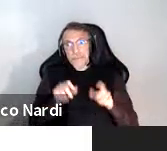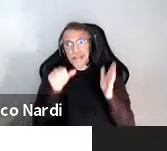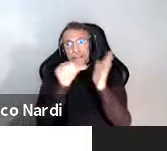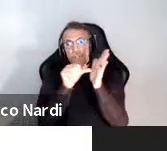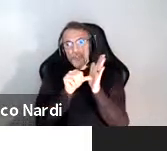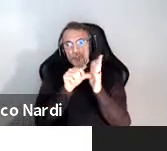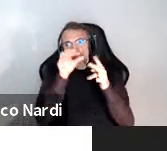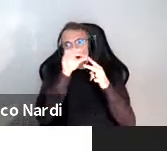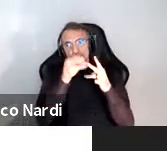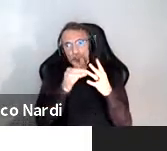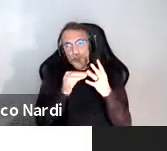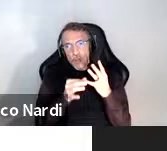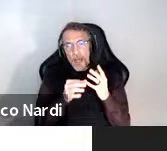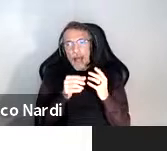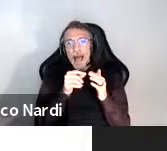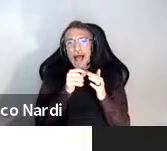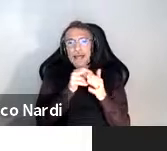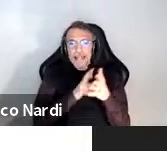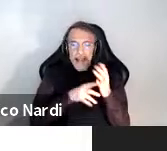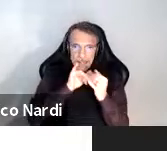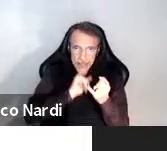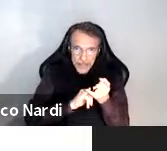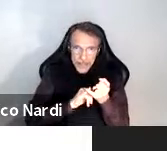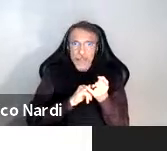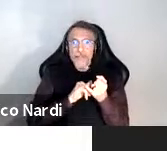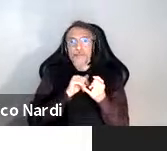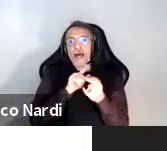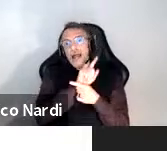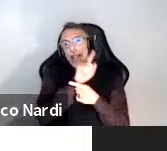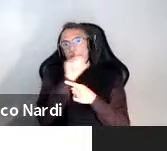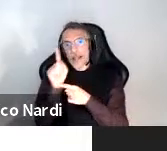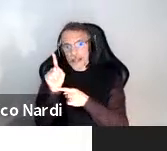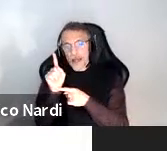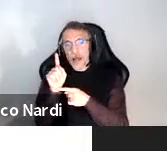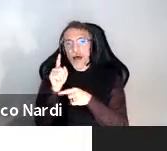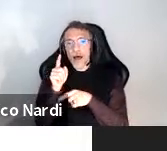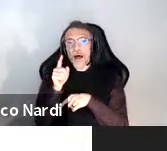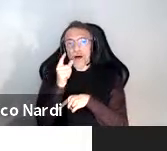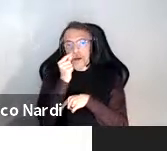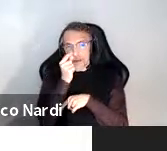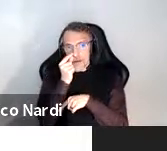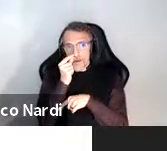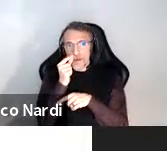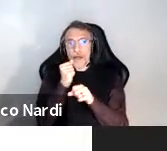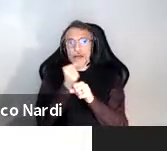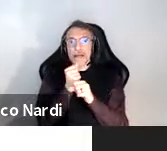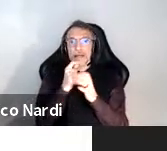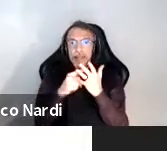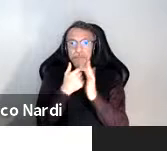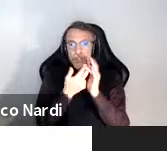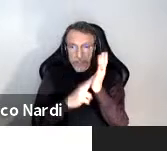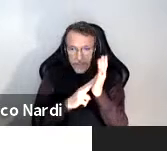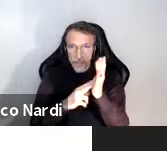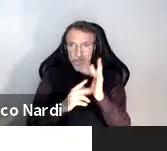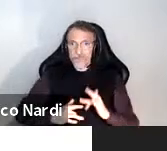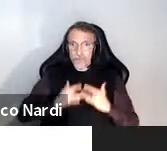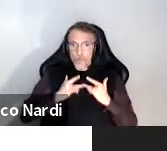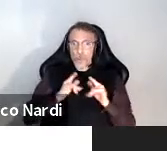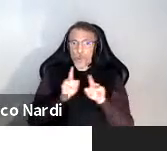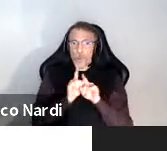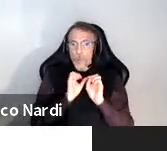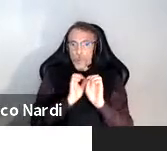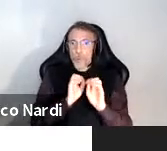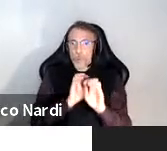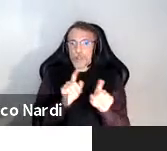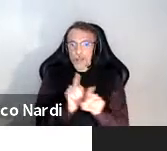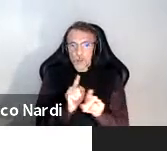Andre earlier pointed out, and then later also give some views, especially